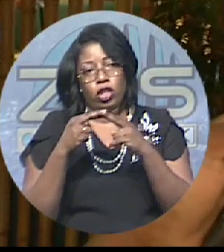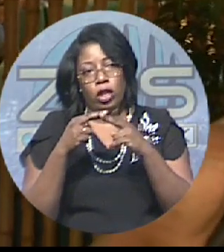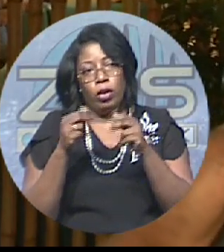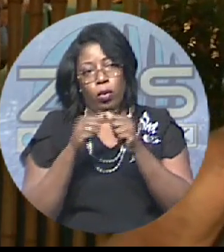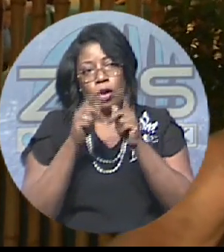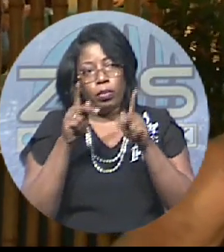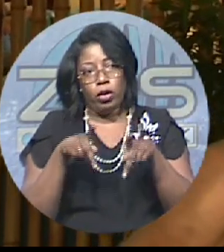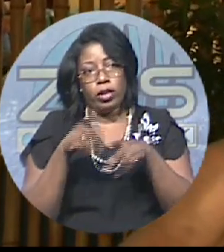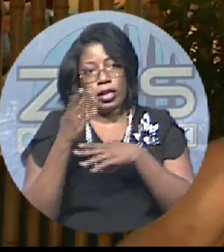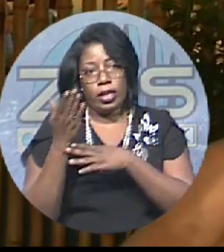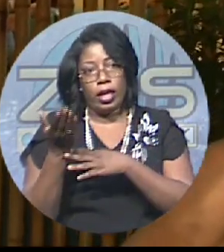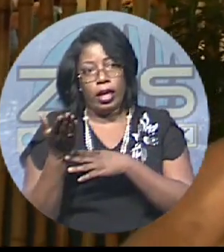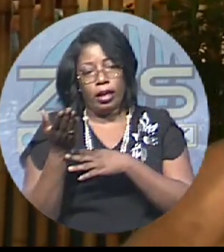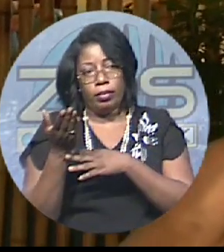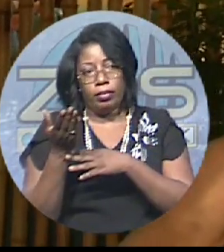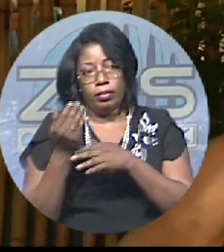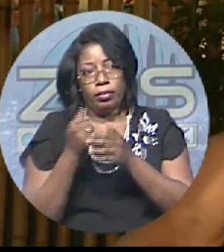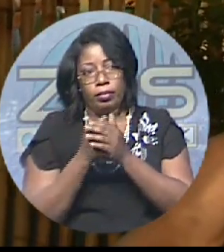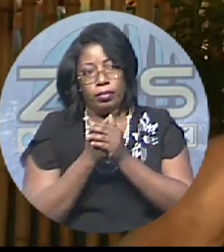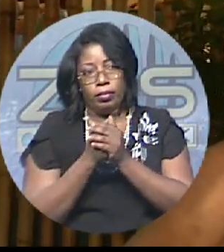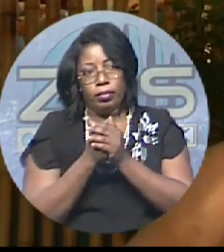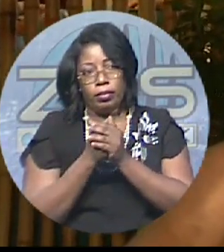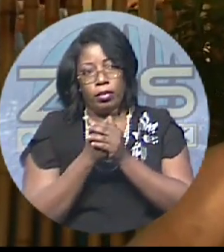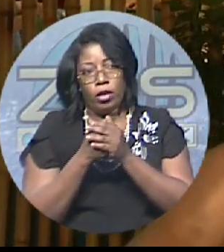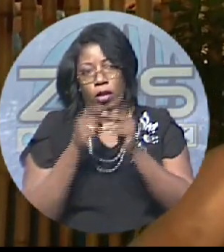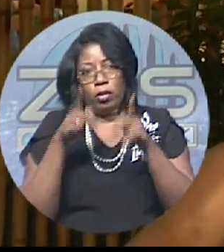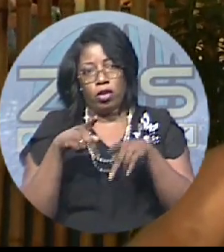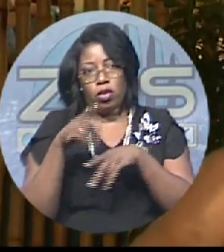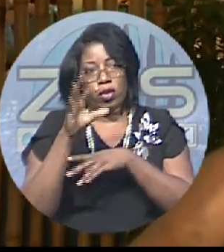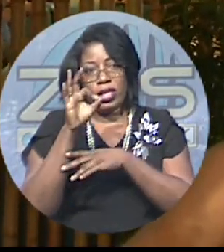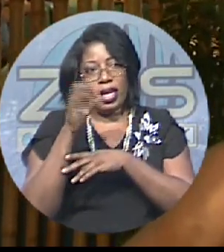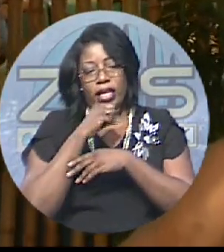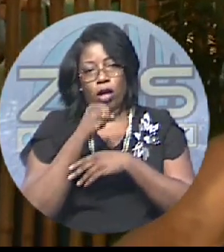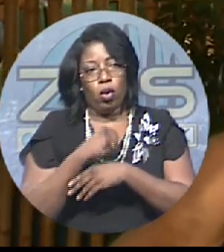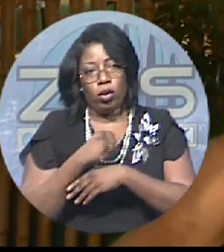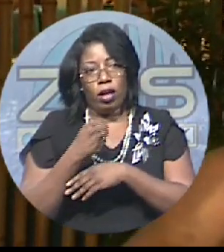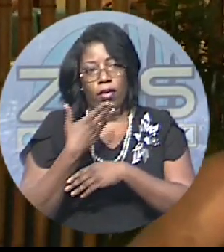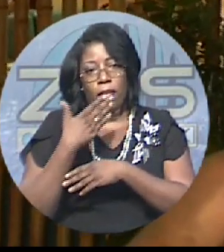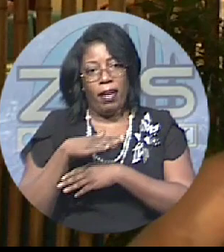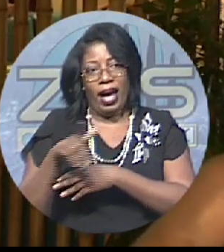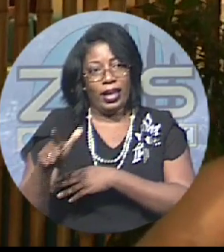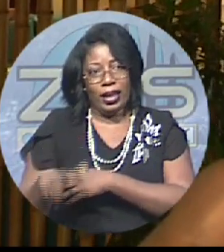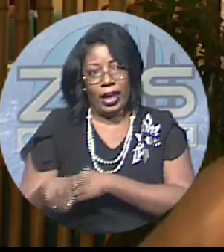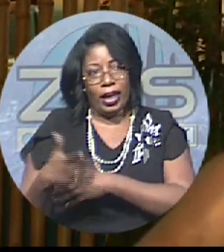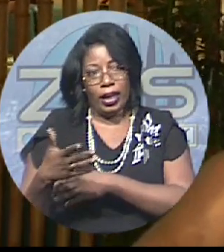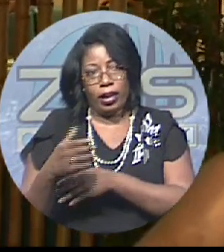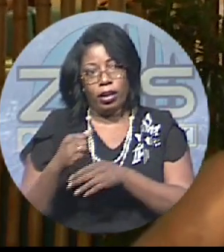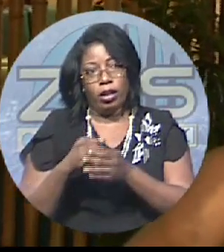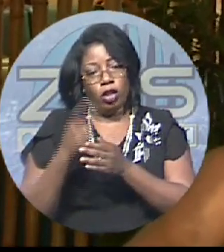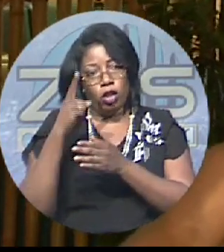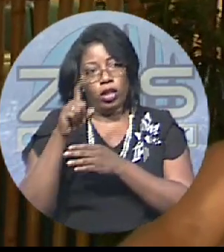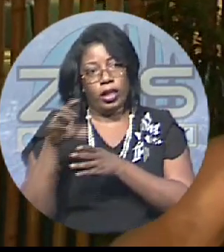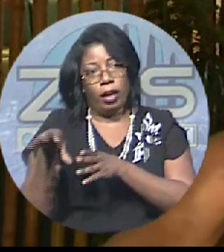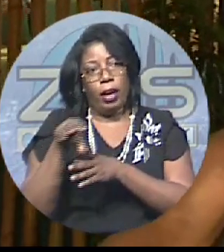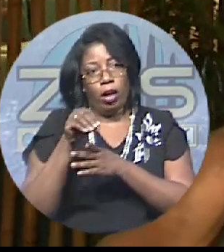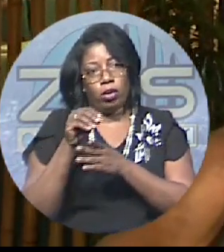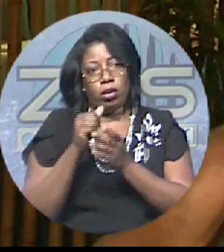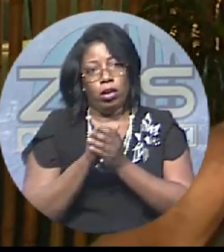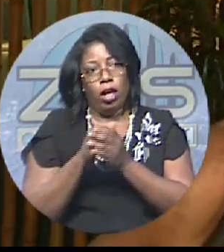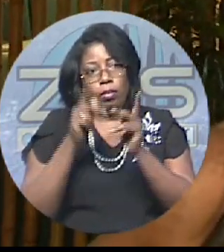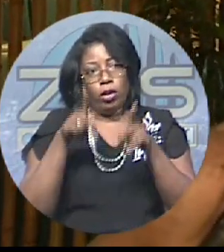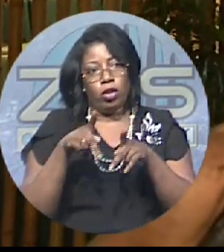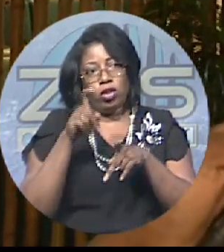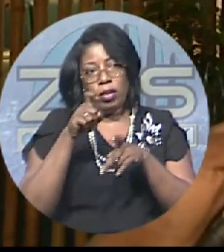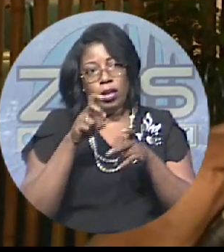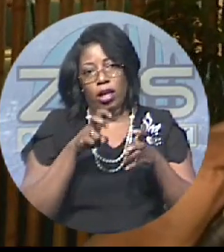will say, you know, so-and-so is 90 years old, she's got a bad leg, and at that point we say, okay, you can come out. If it's someone who's just looking